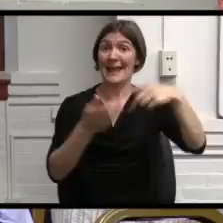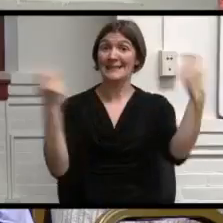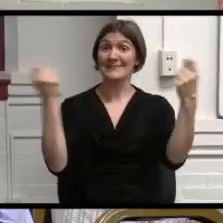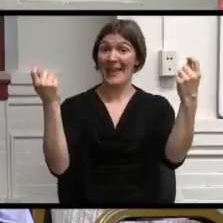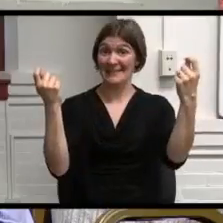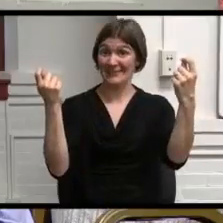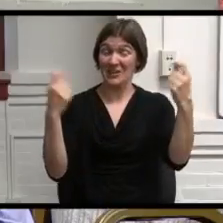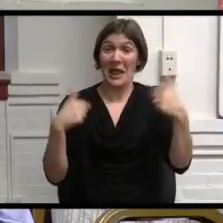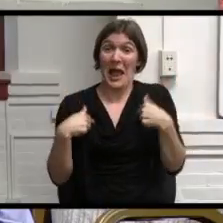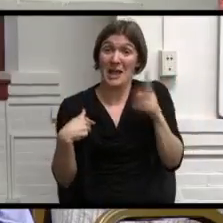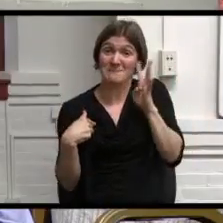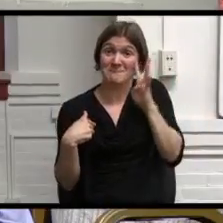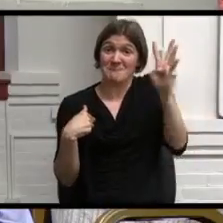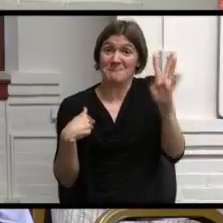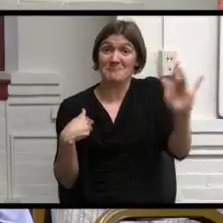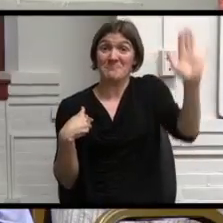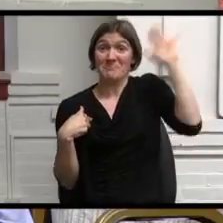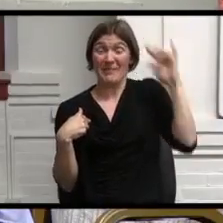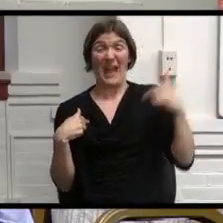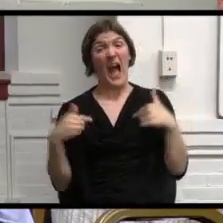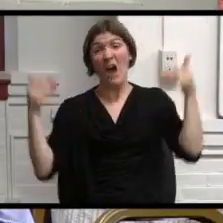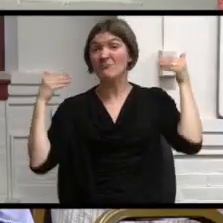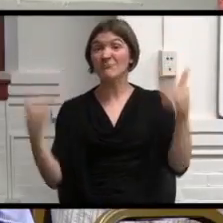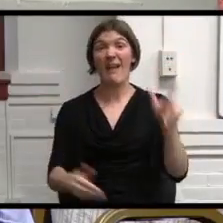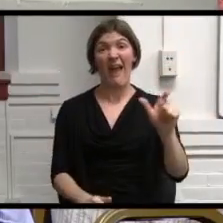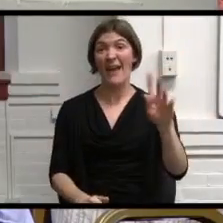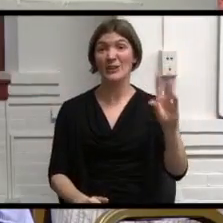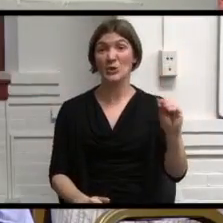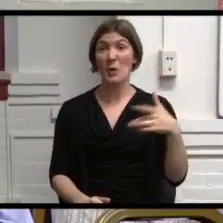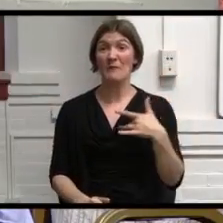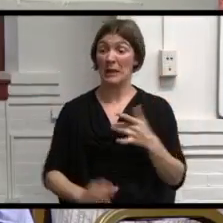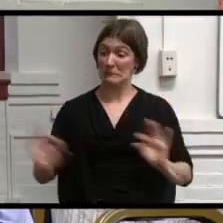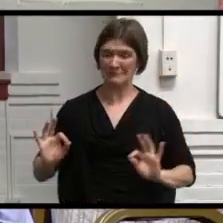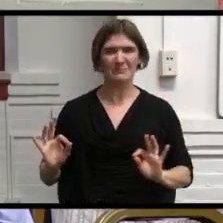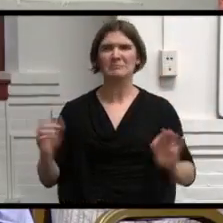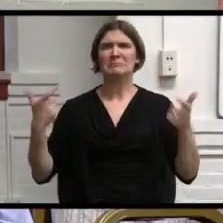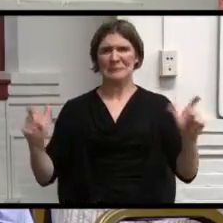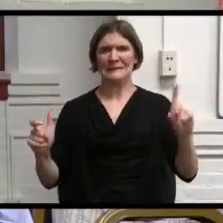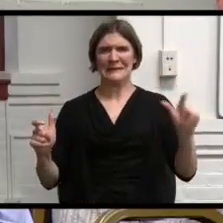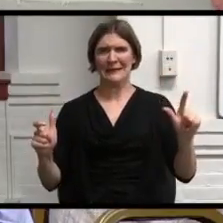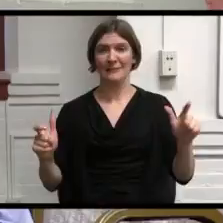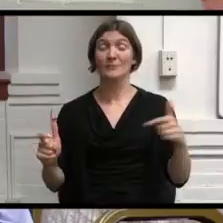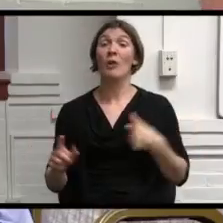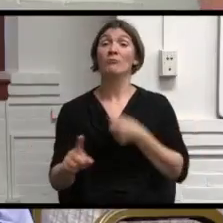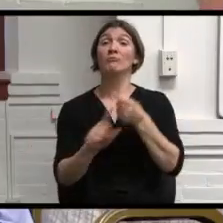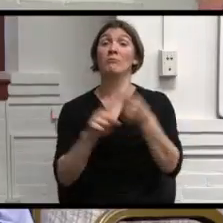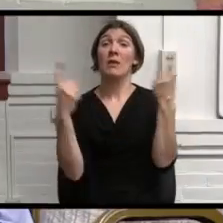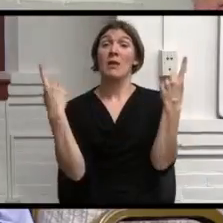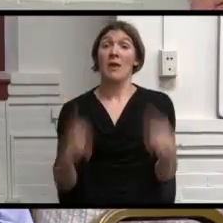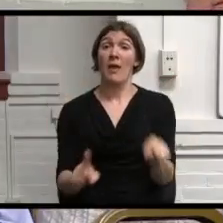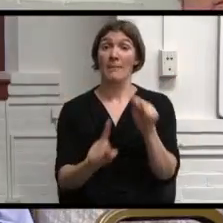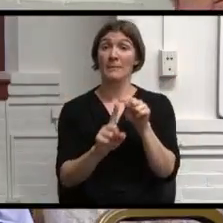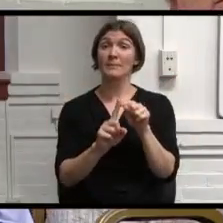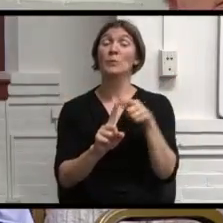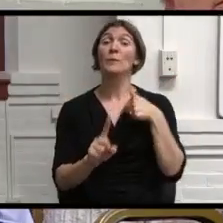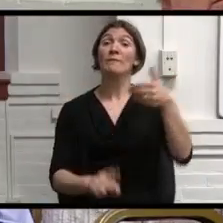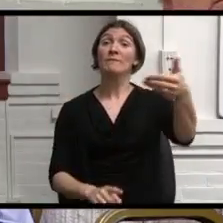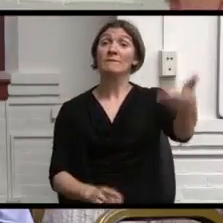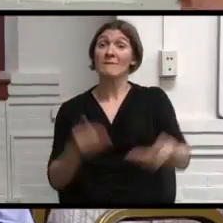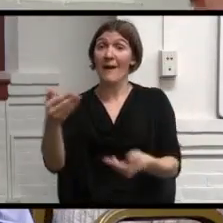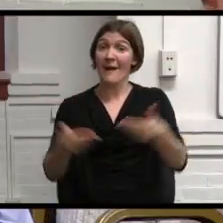festival, and I go big or go home. And right off the bat, we